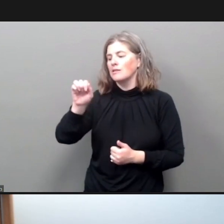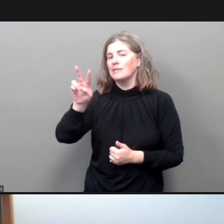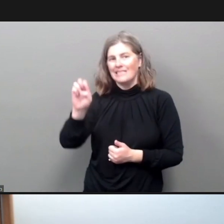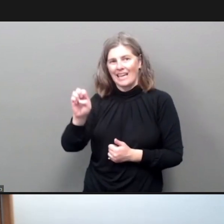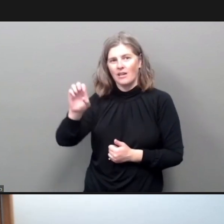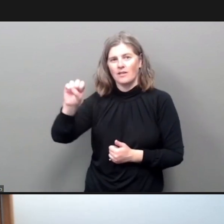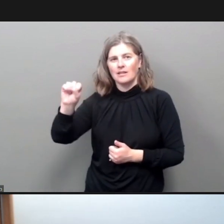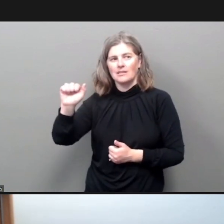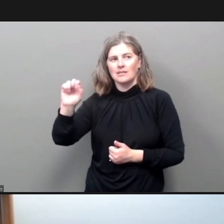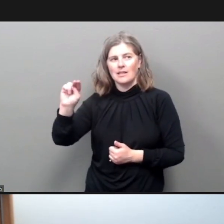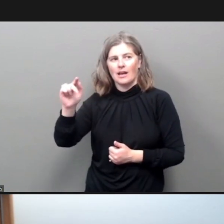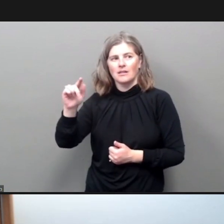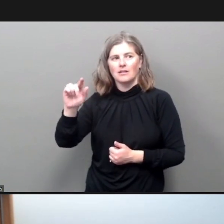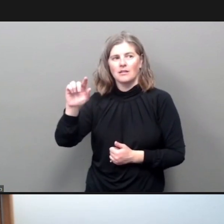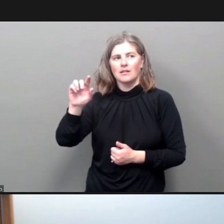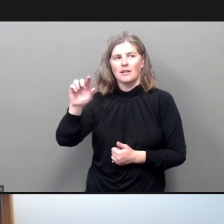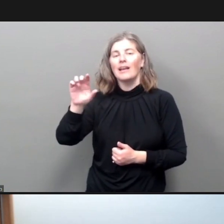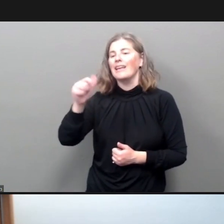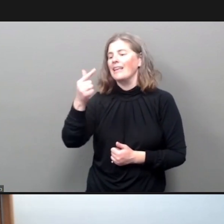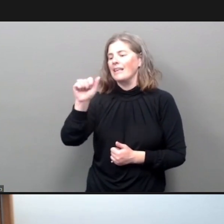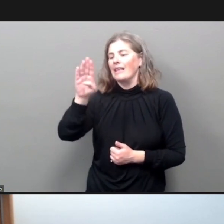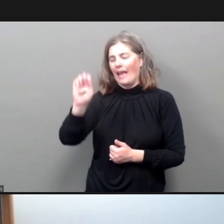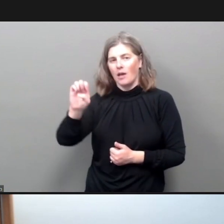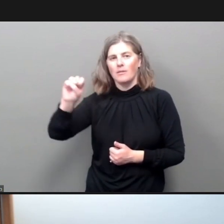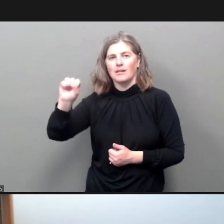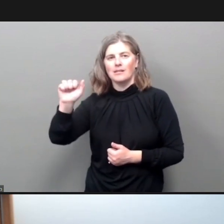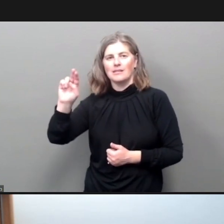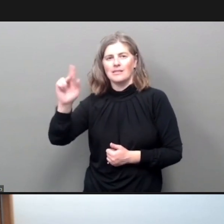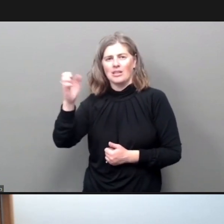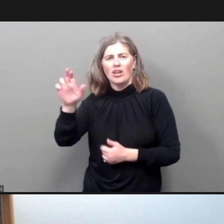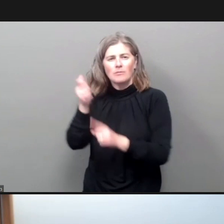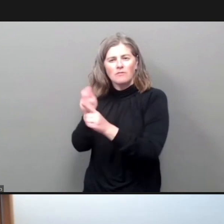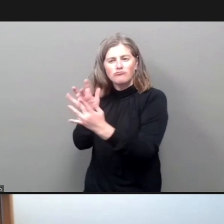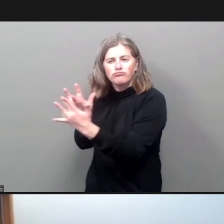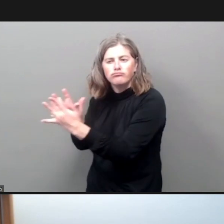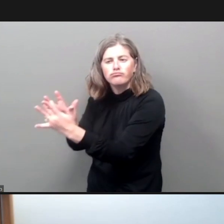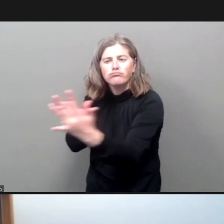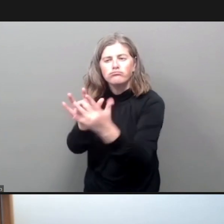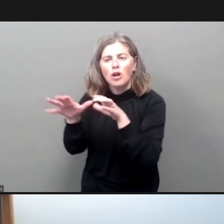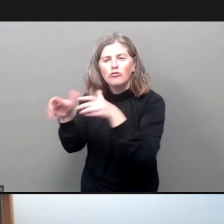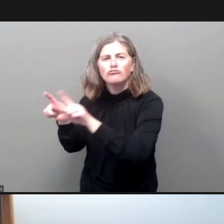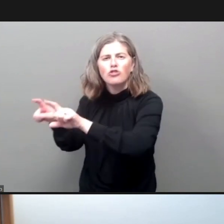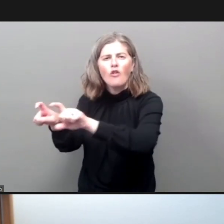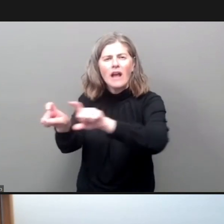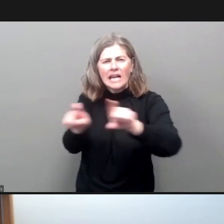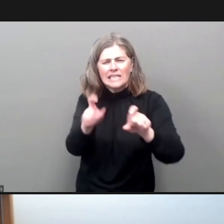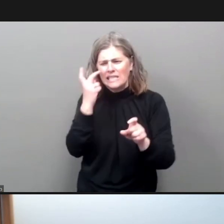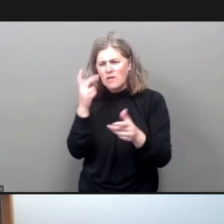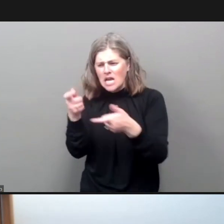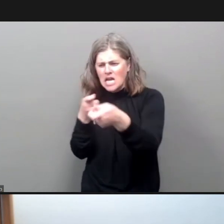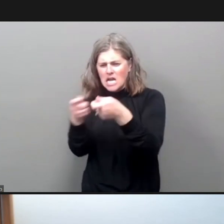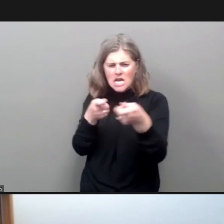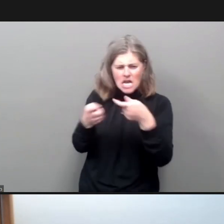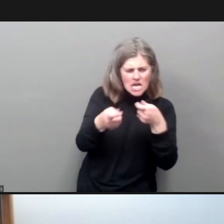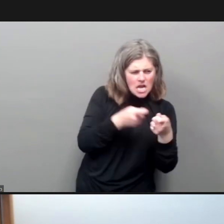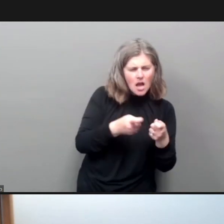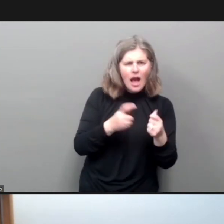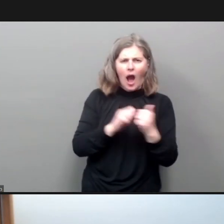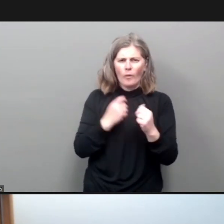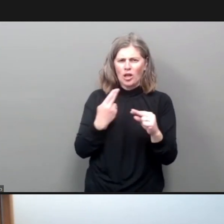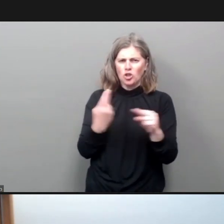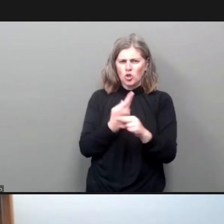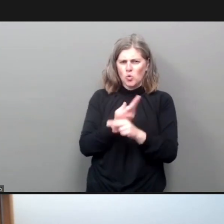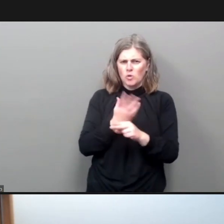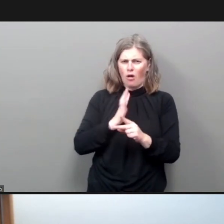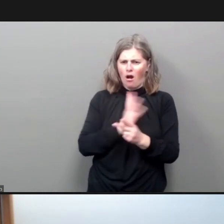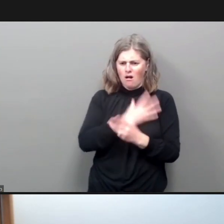to different groups right now as a survey to see if we can utilize some of those key messages of what parents